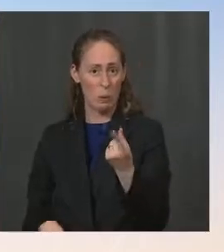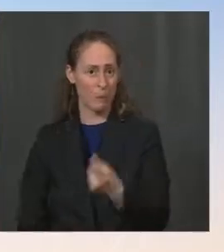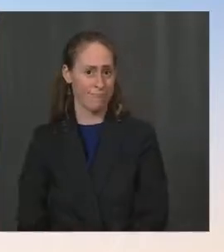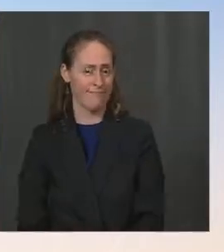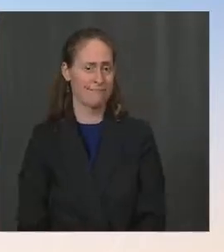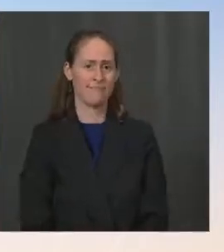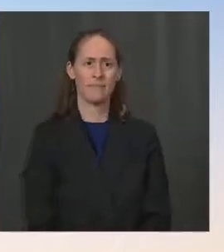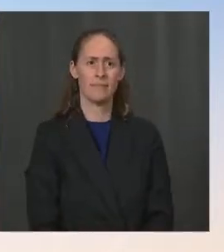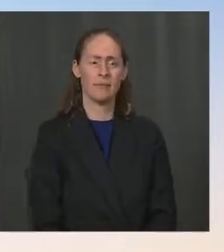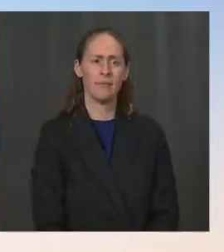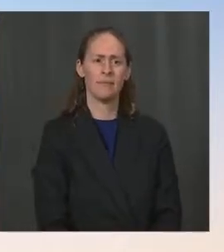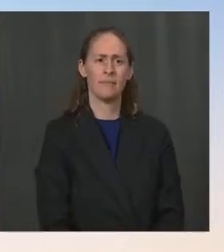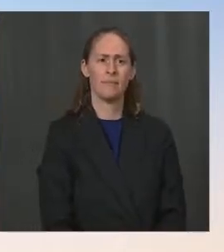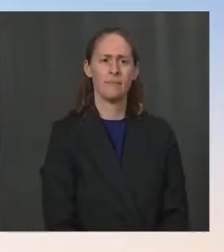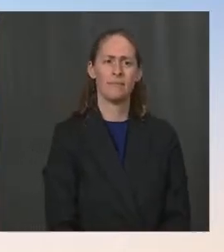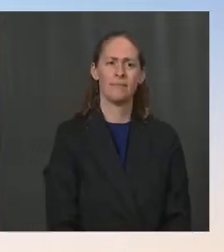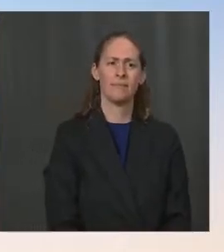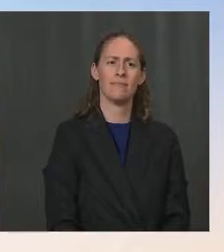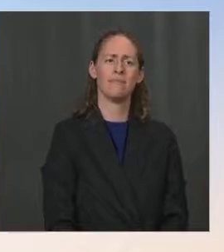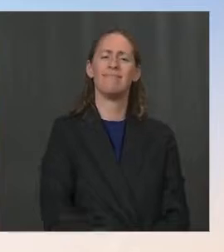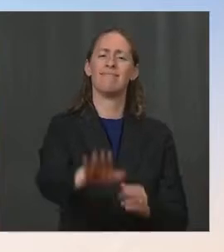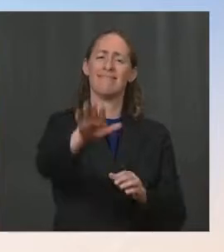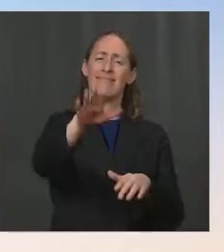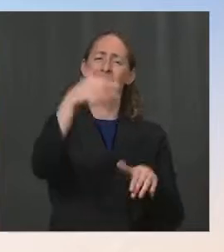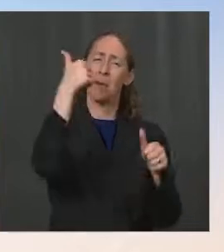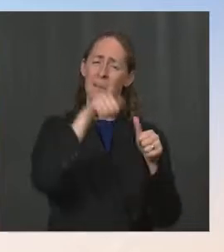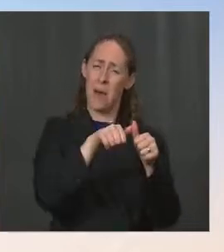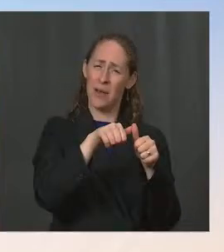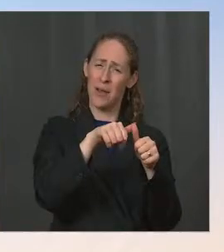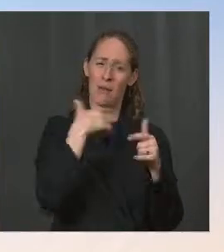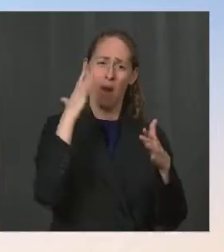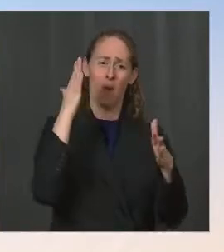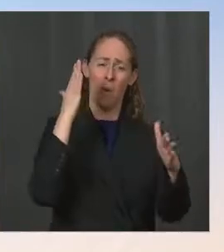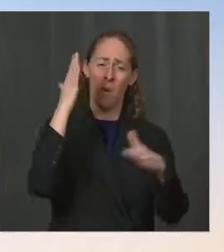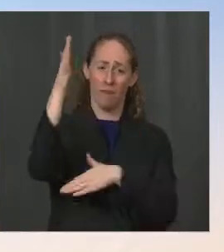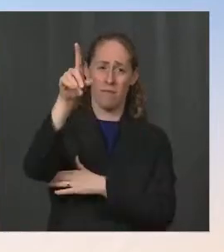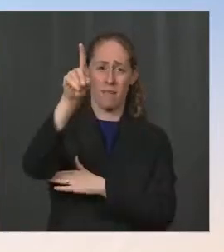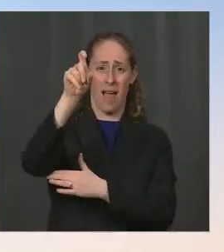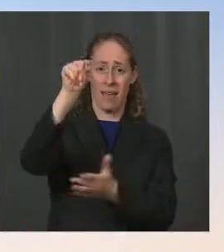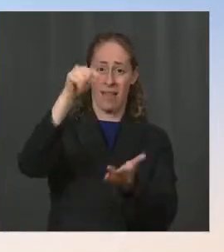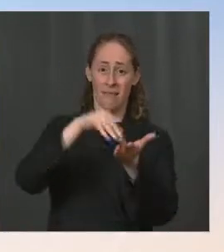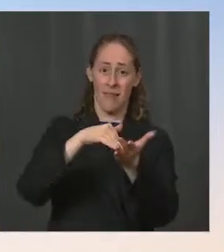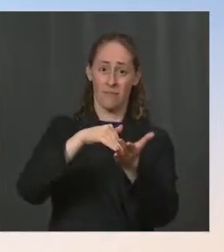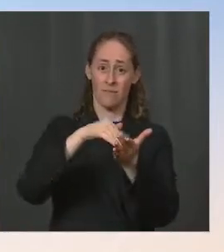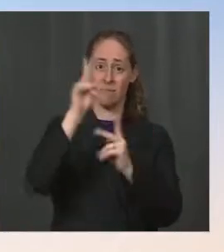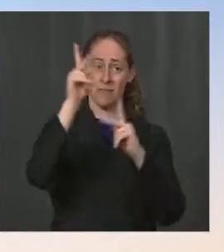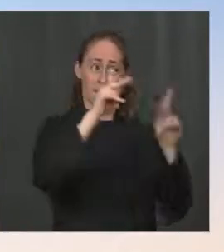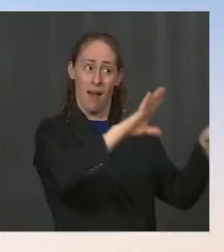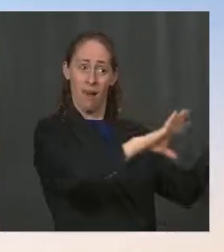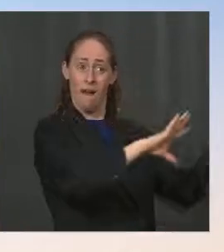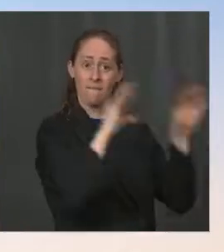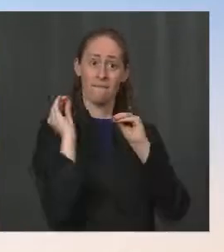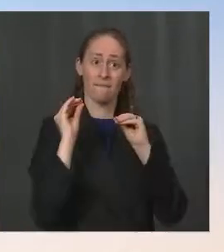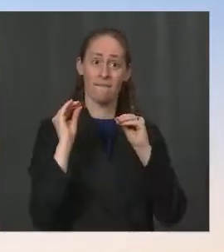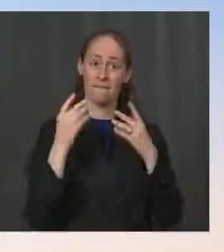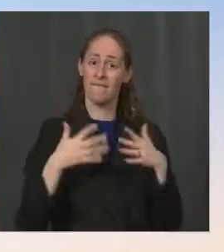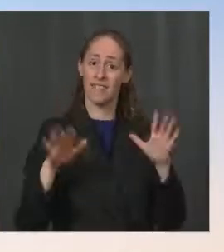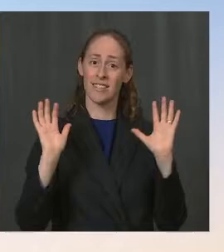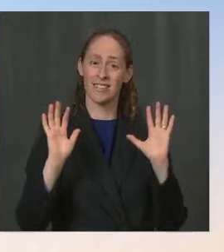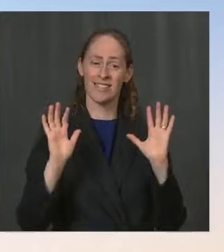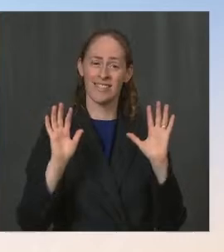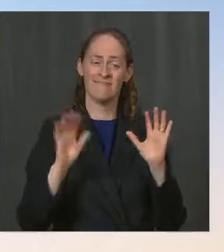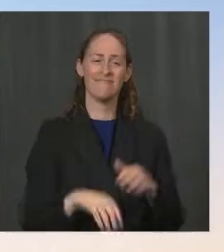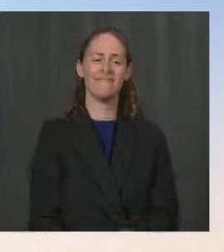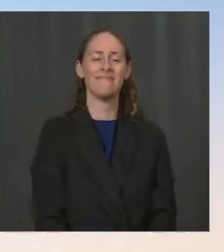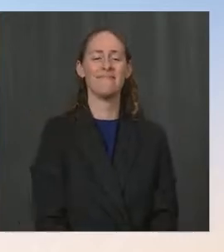remember, again, 120,000 people made it out of the airport and out of the country. And our commitment